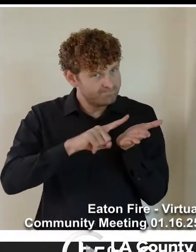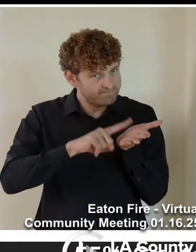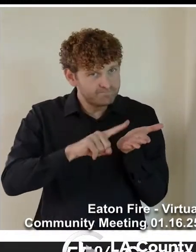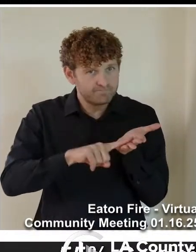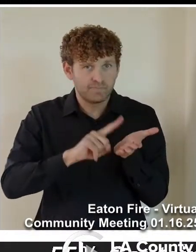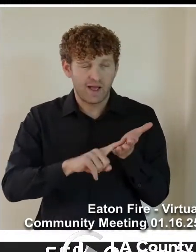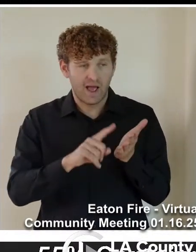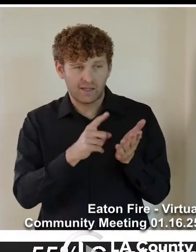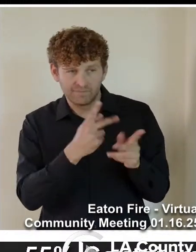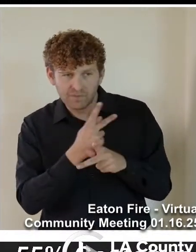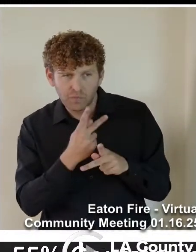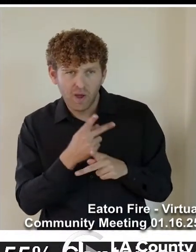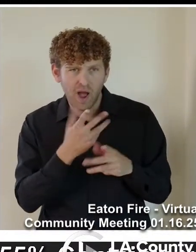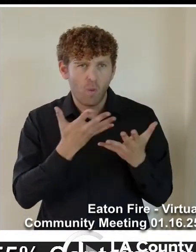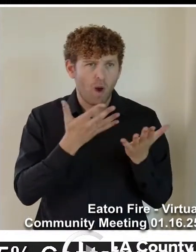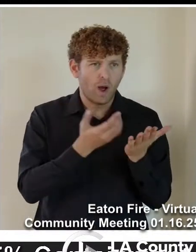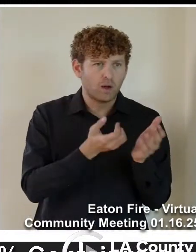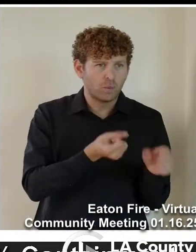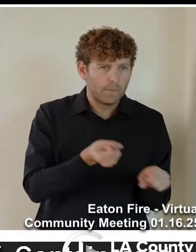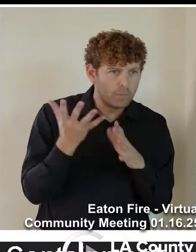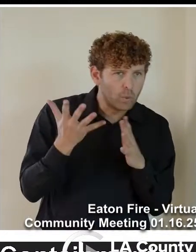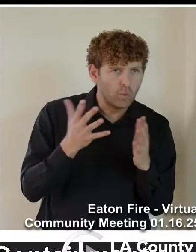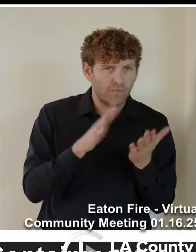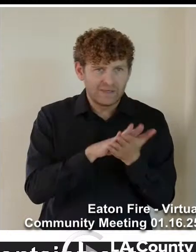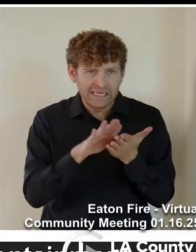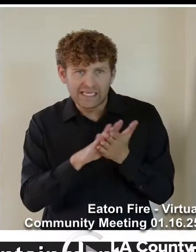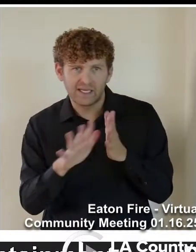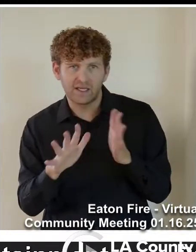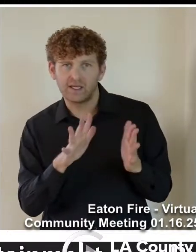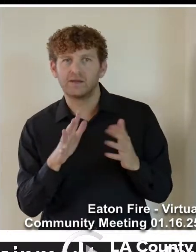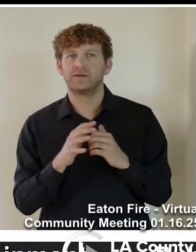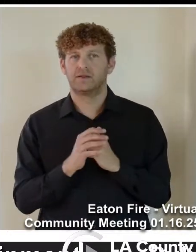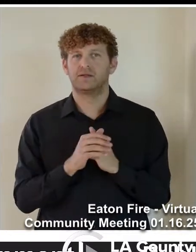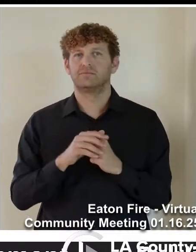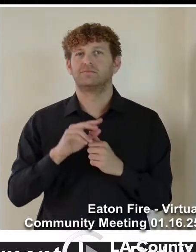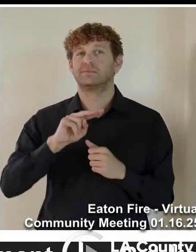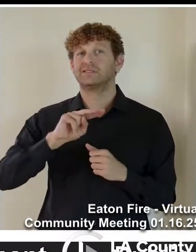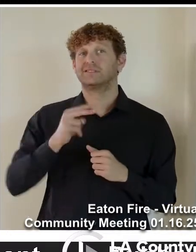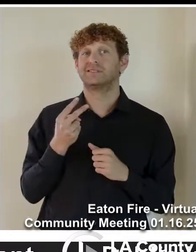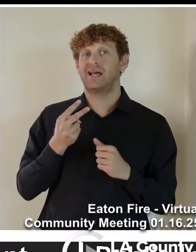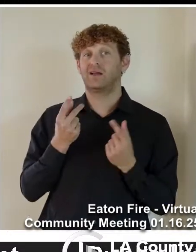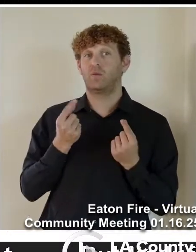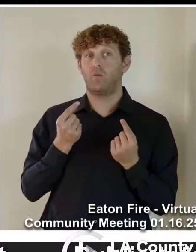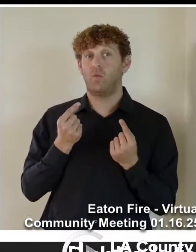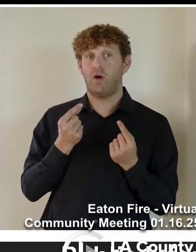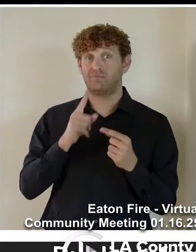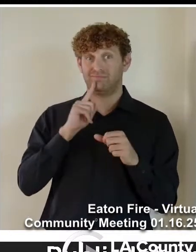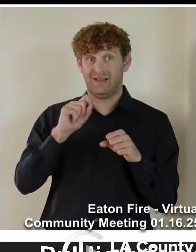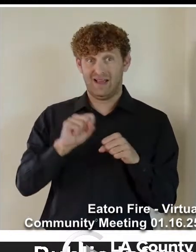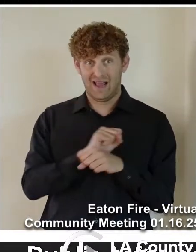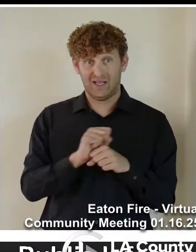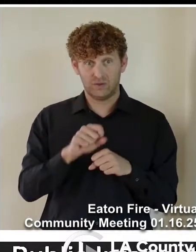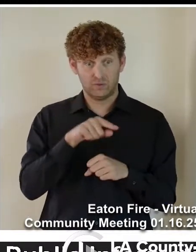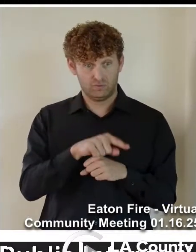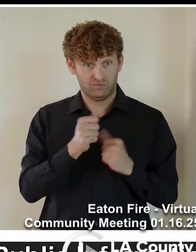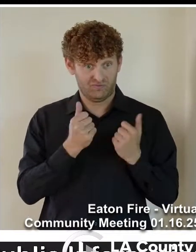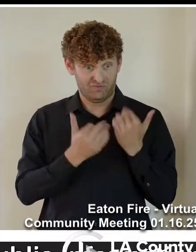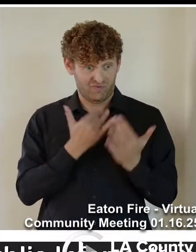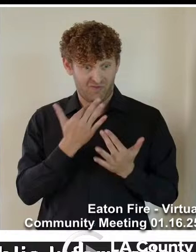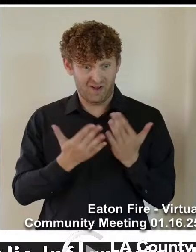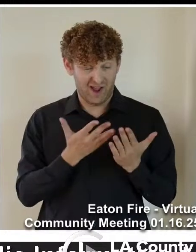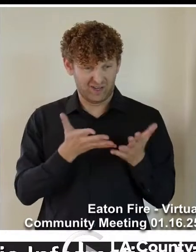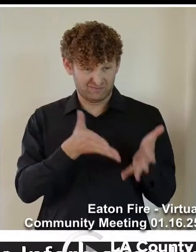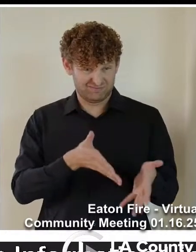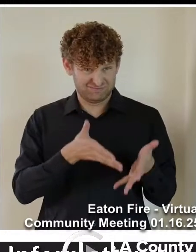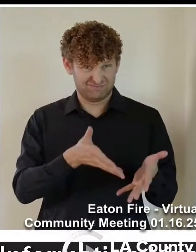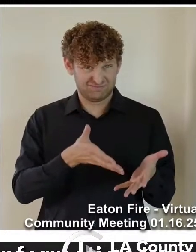fire debris is removed. The second step will be fire debris removal. After the hazardous materials are removed, the next